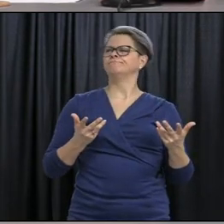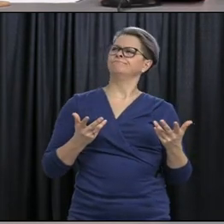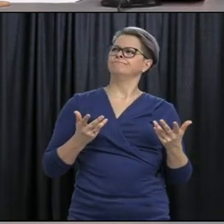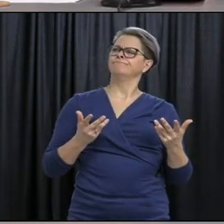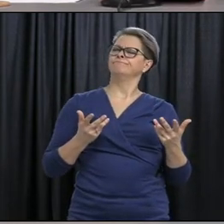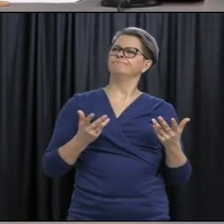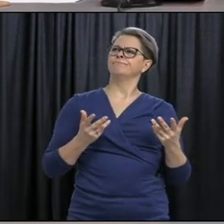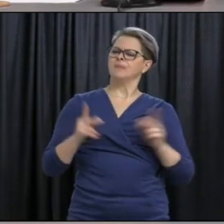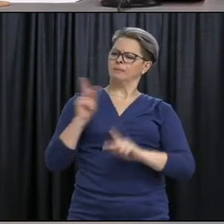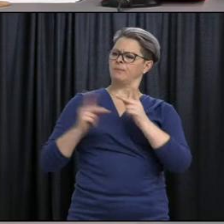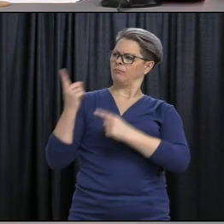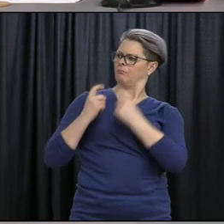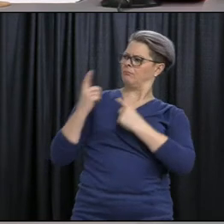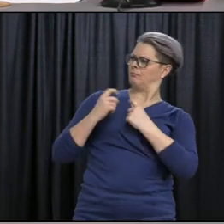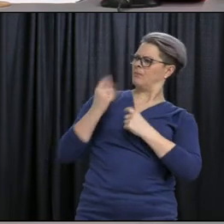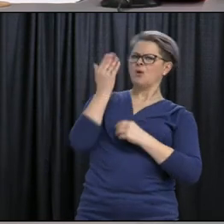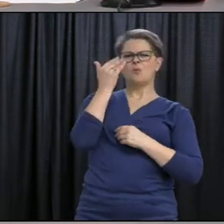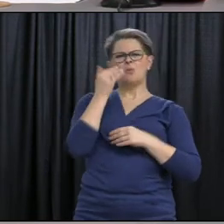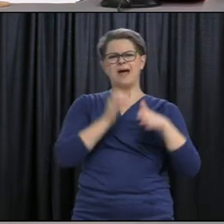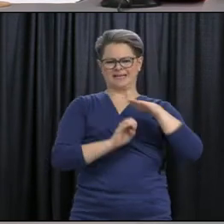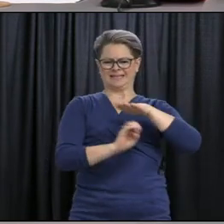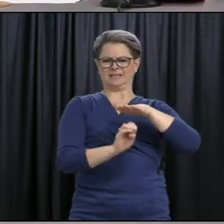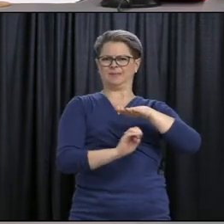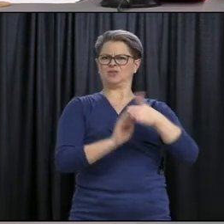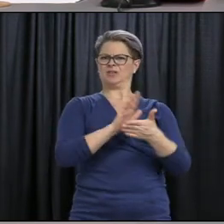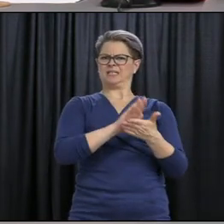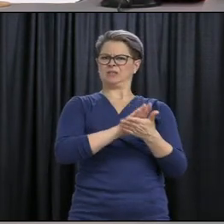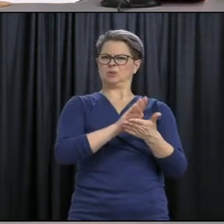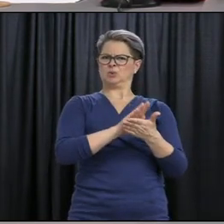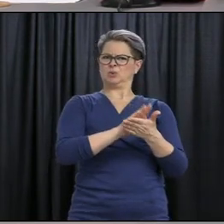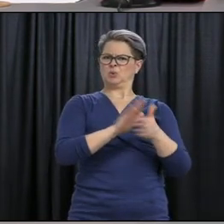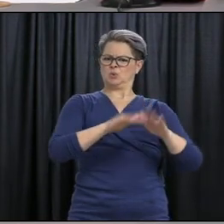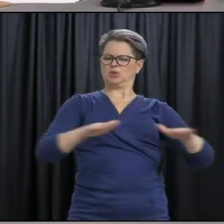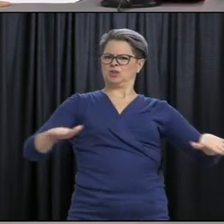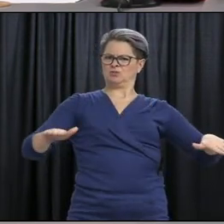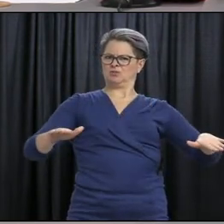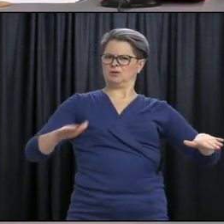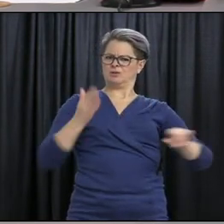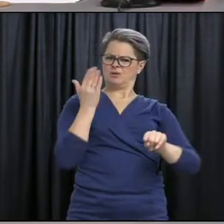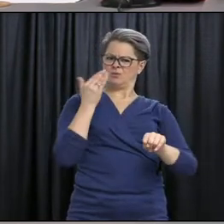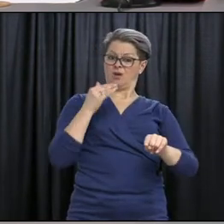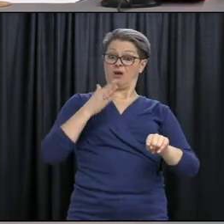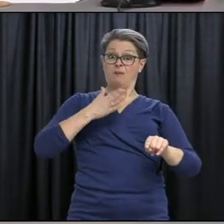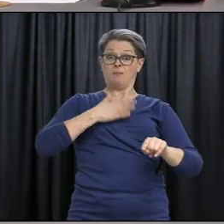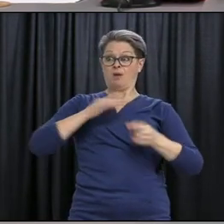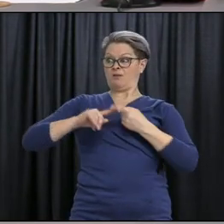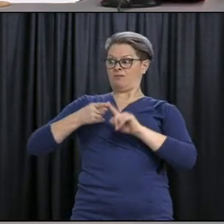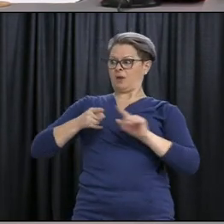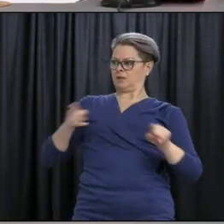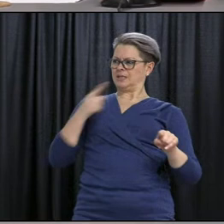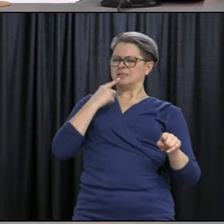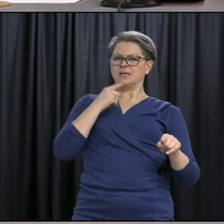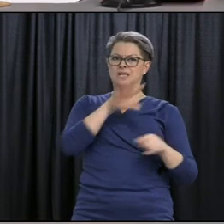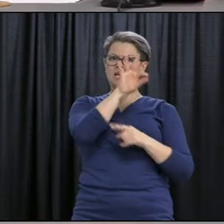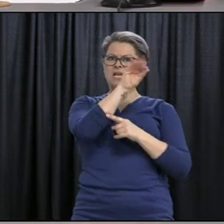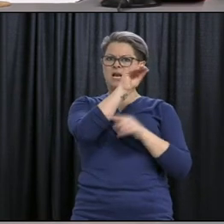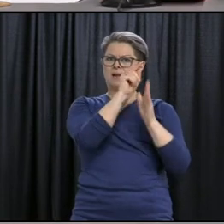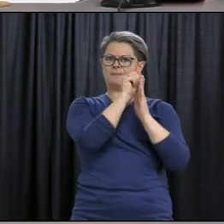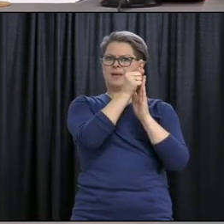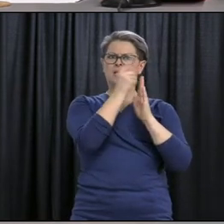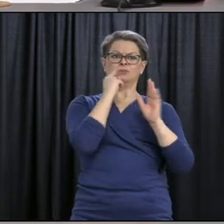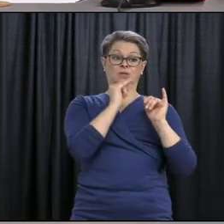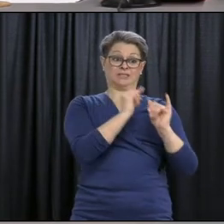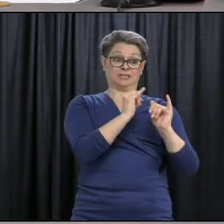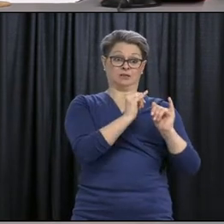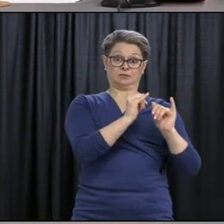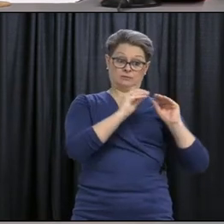questions regarding why elementary kids, students, parents that I know have 90 minutes of instruction, but as soon as you